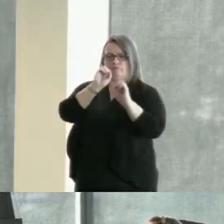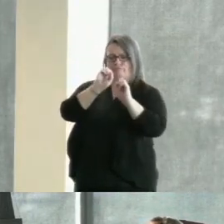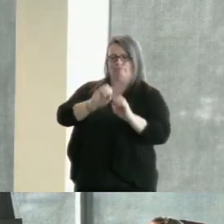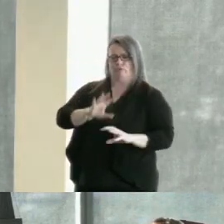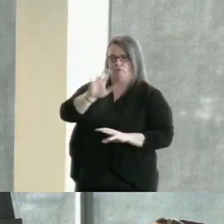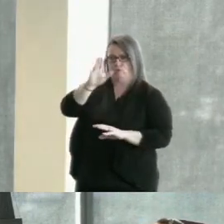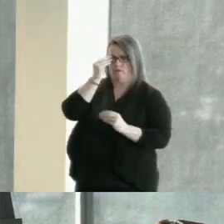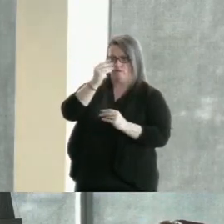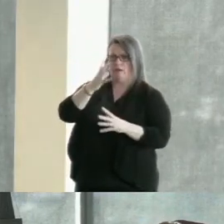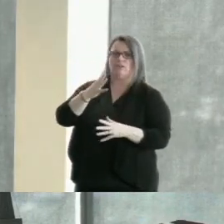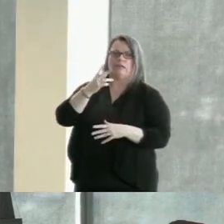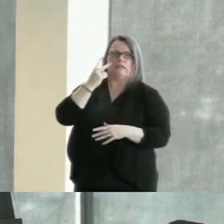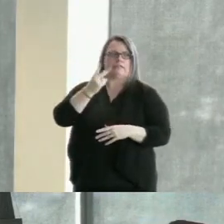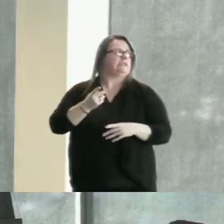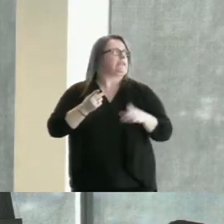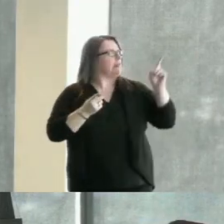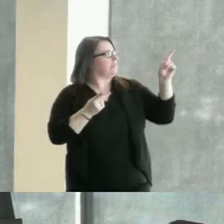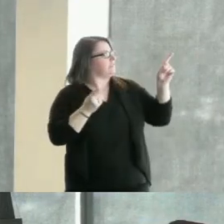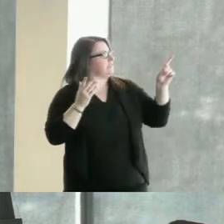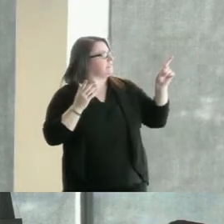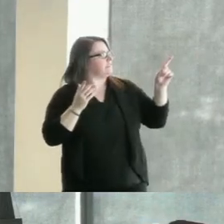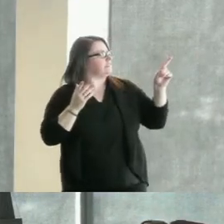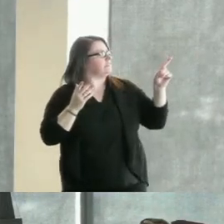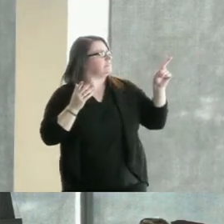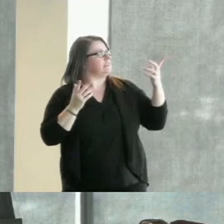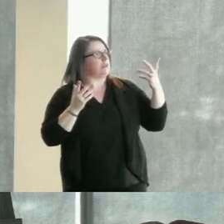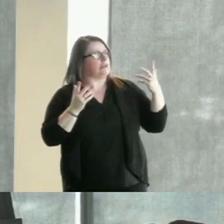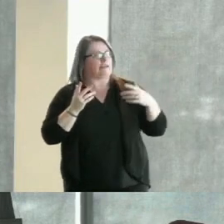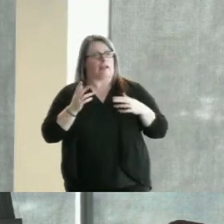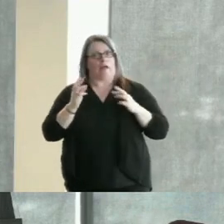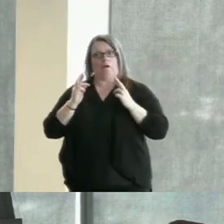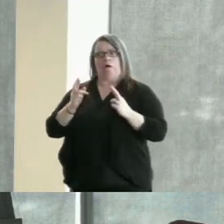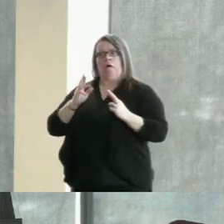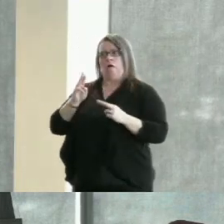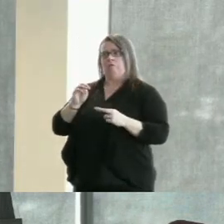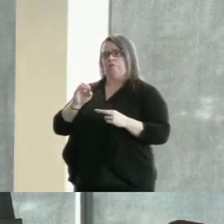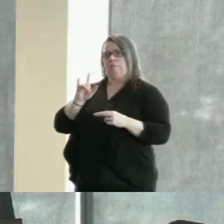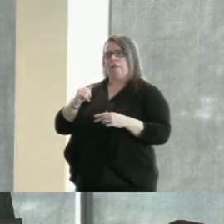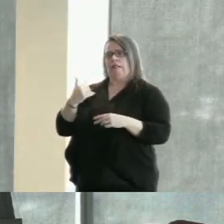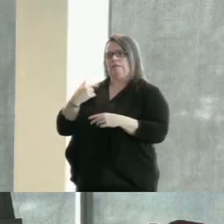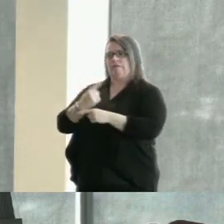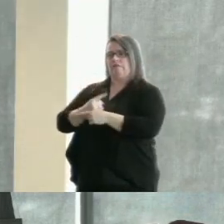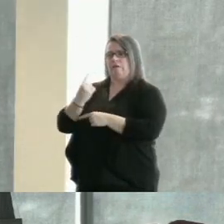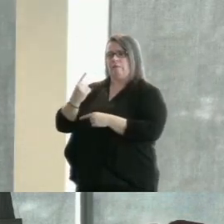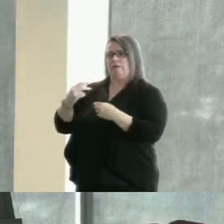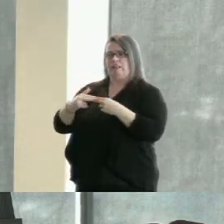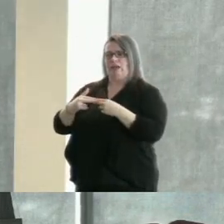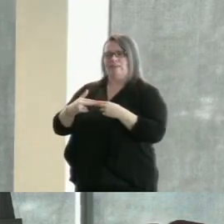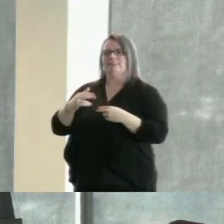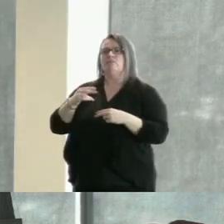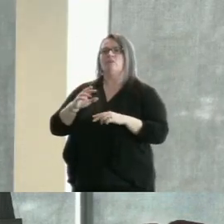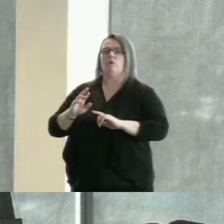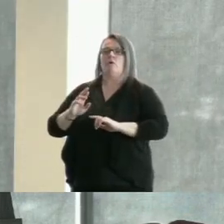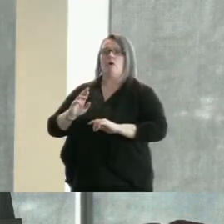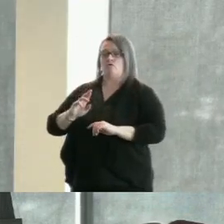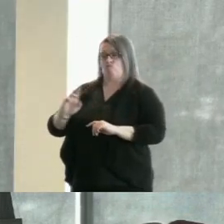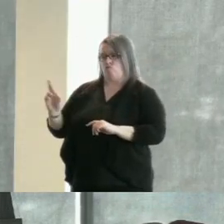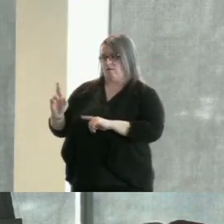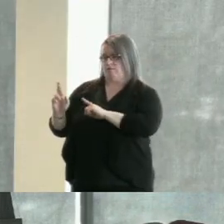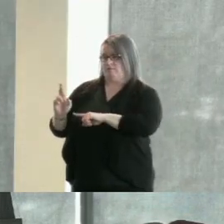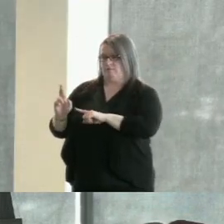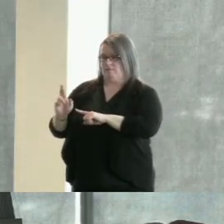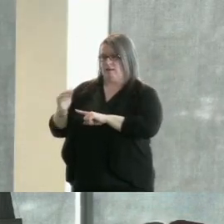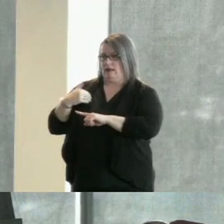side, which might be the, hopefully Molly got the right side, on the right, you have the